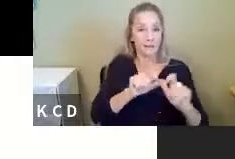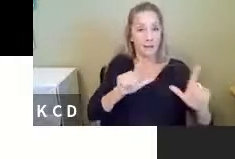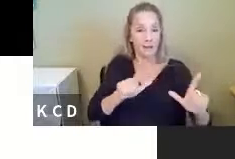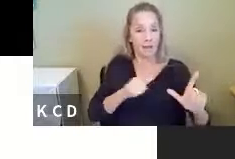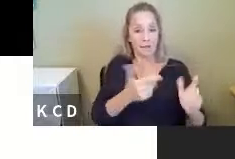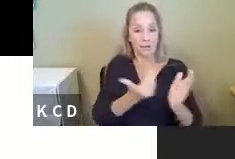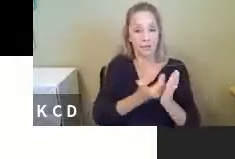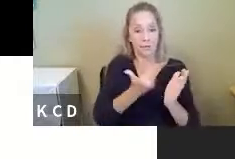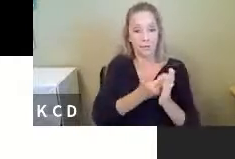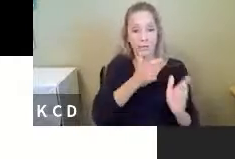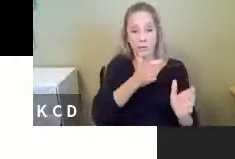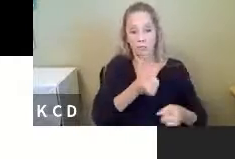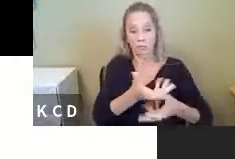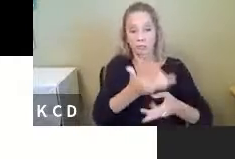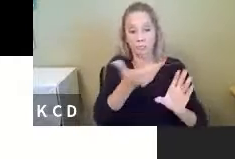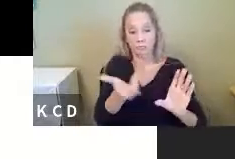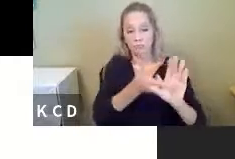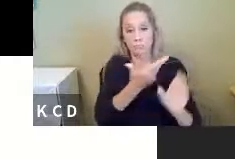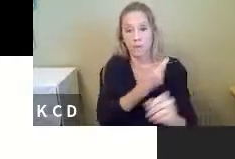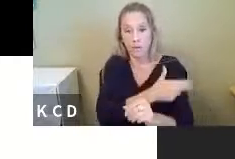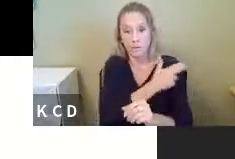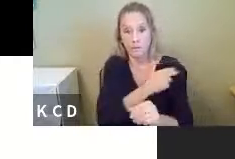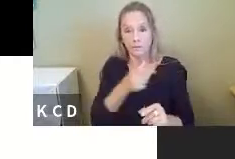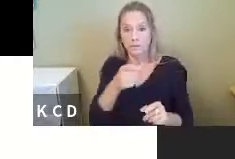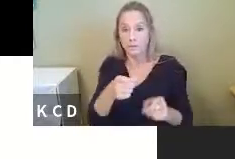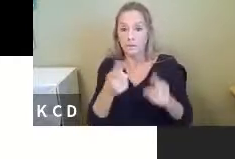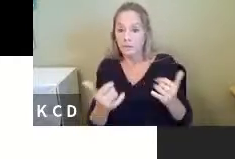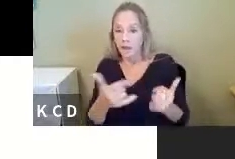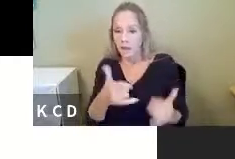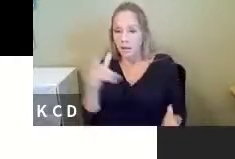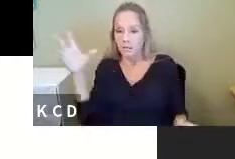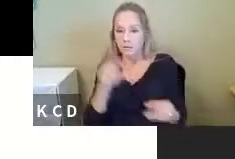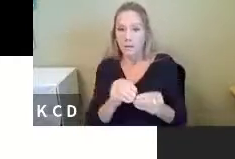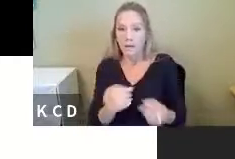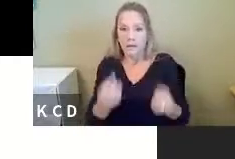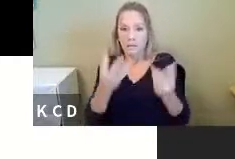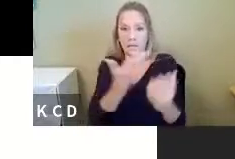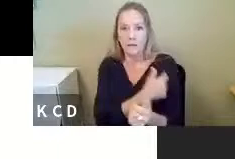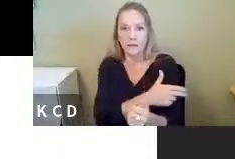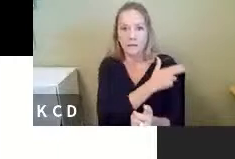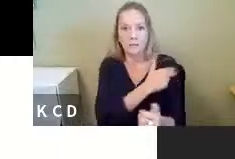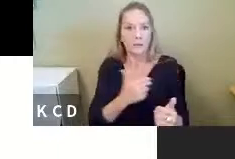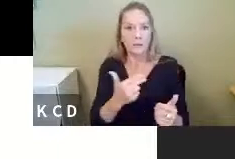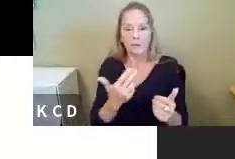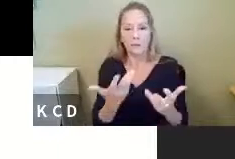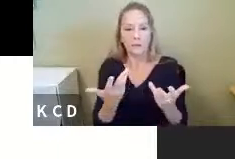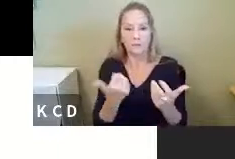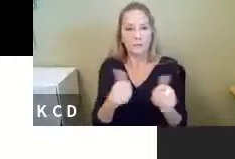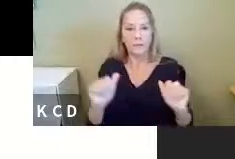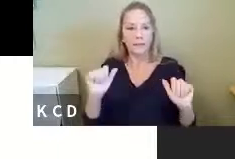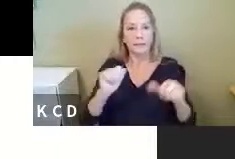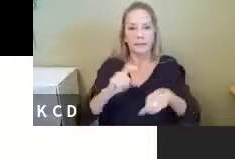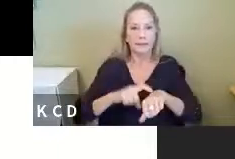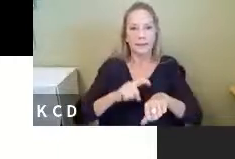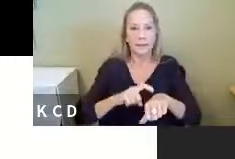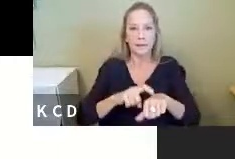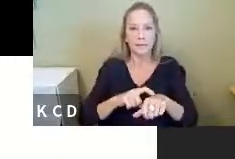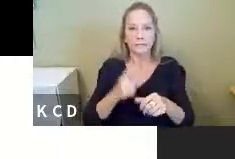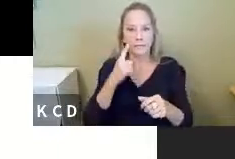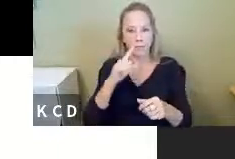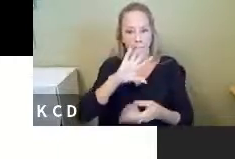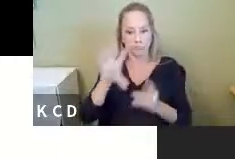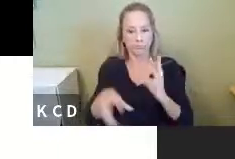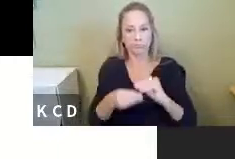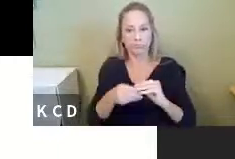hospitalizations. This is the number of people who are in the hospital on a given day through those counties. And this